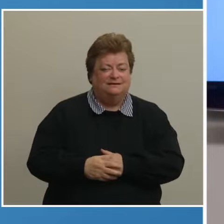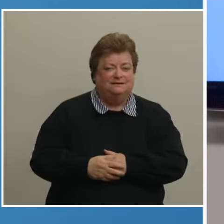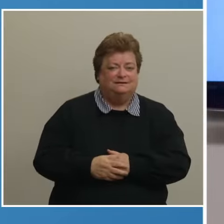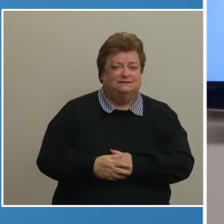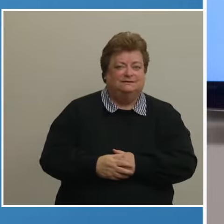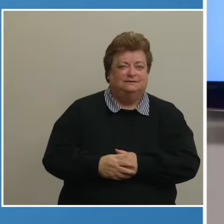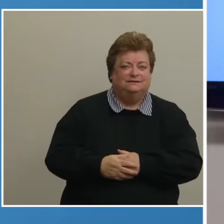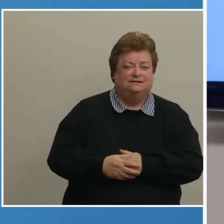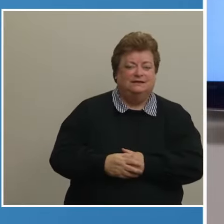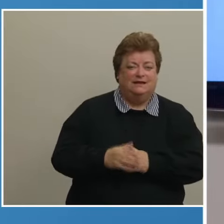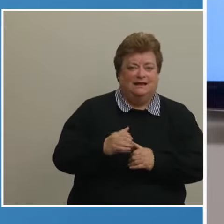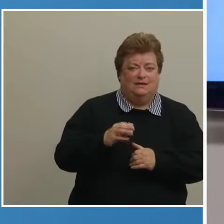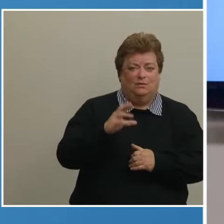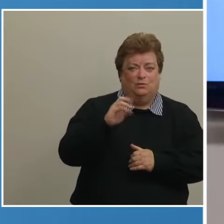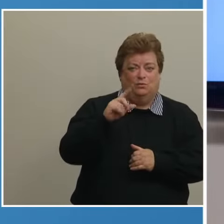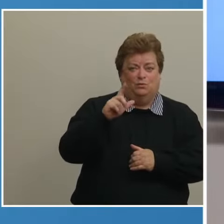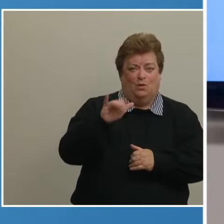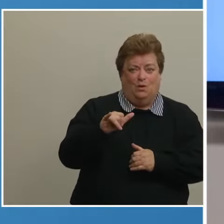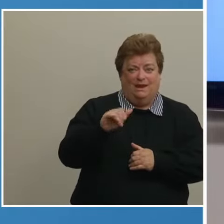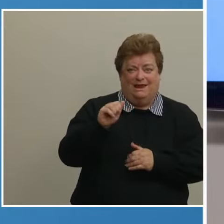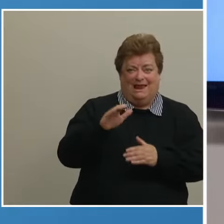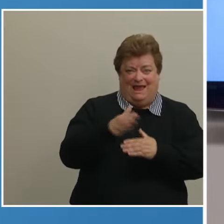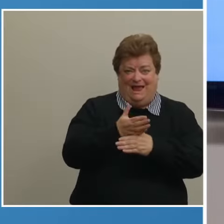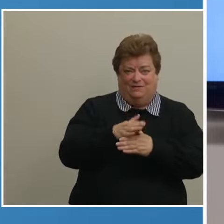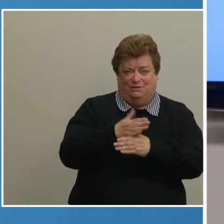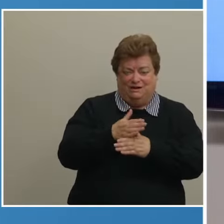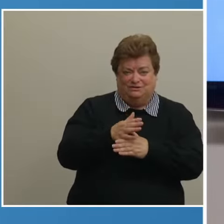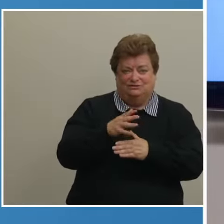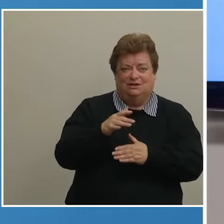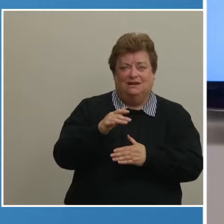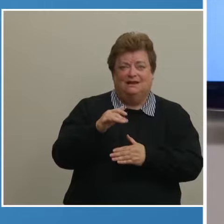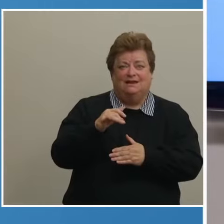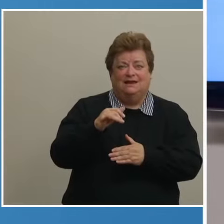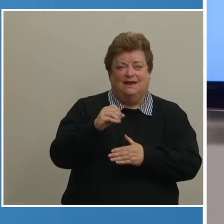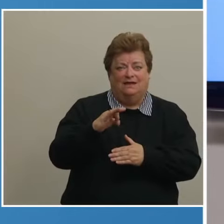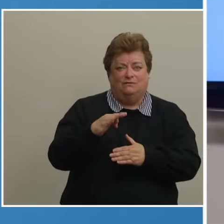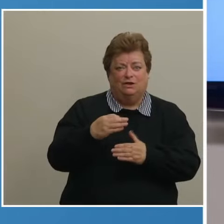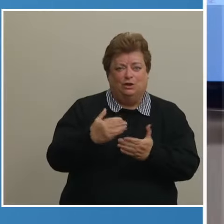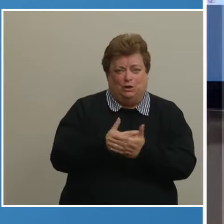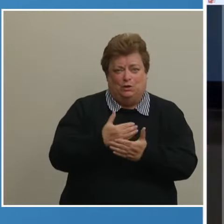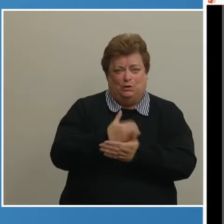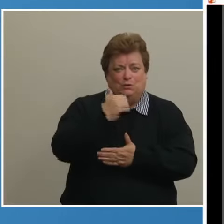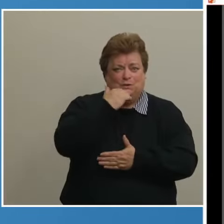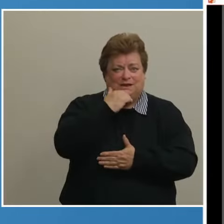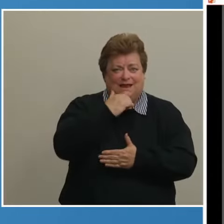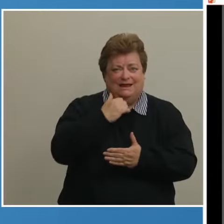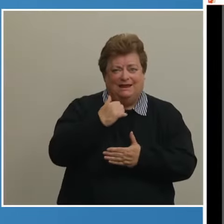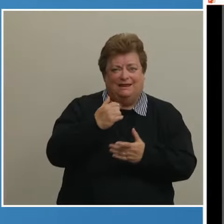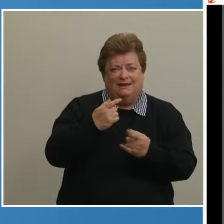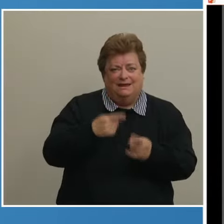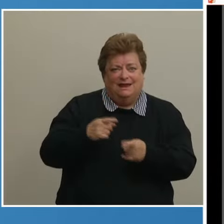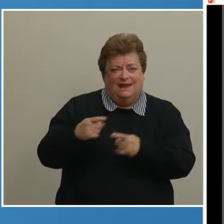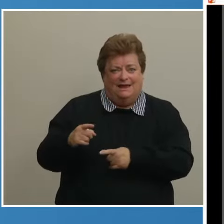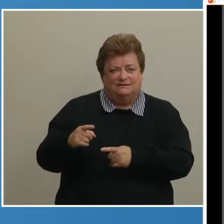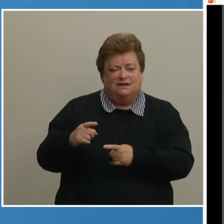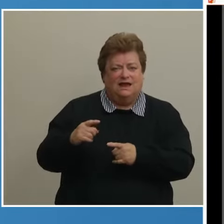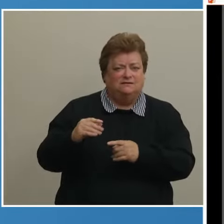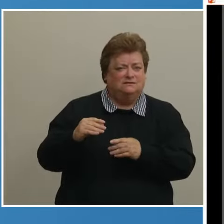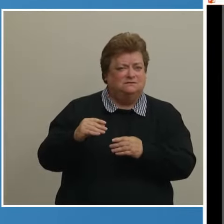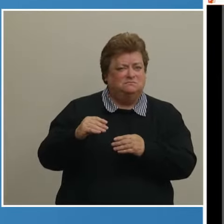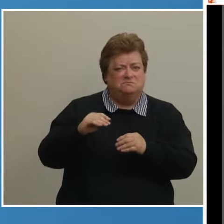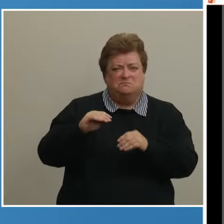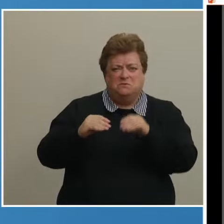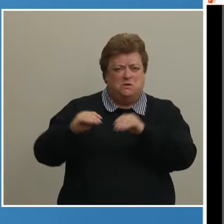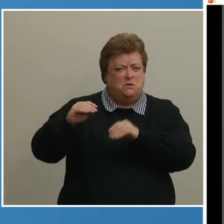Saturday. Our rolling 7-day average of new daily cases has fluctuated very little over